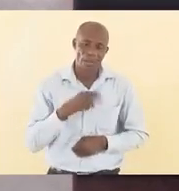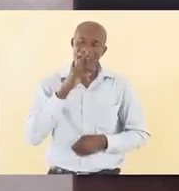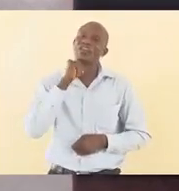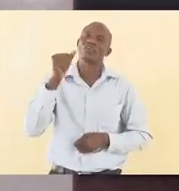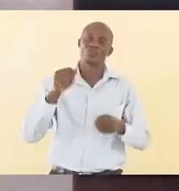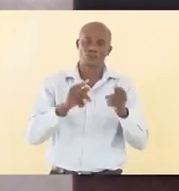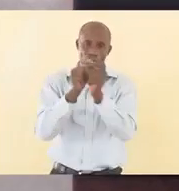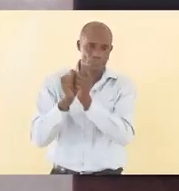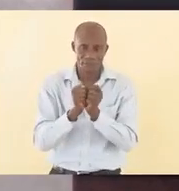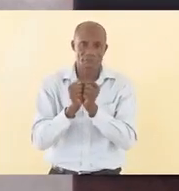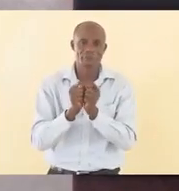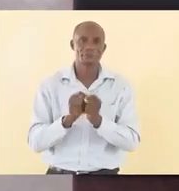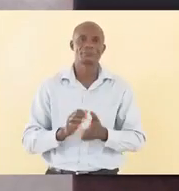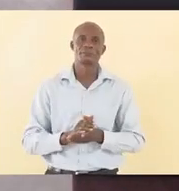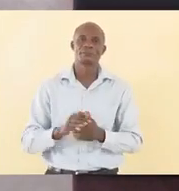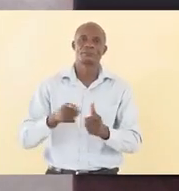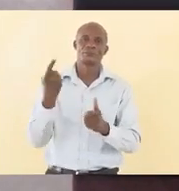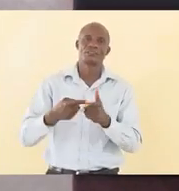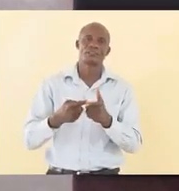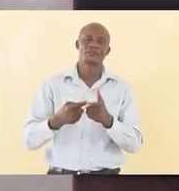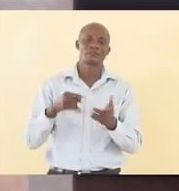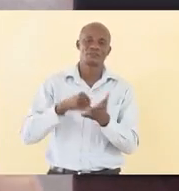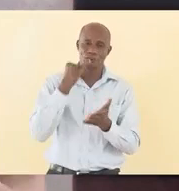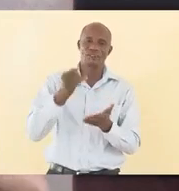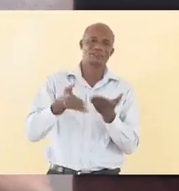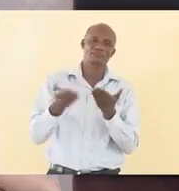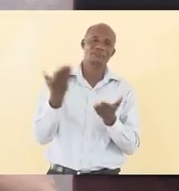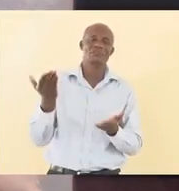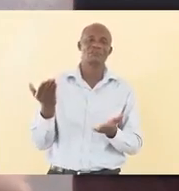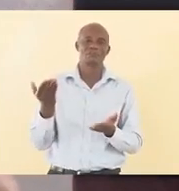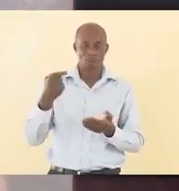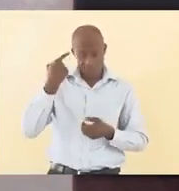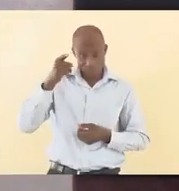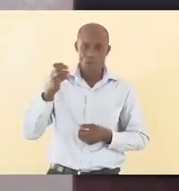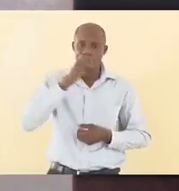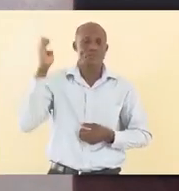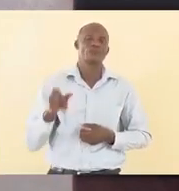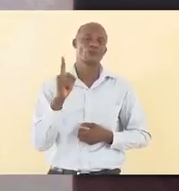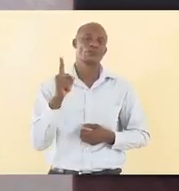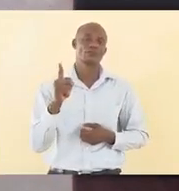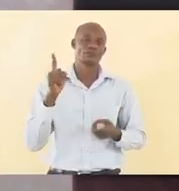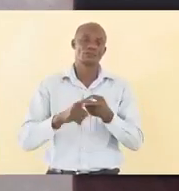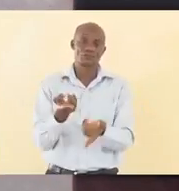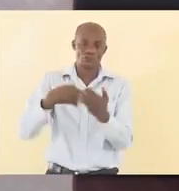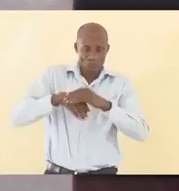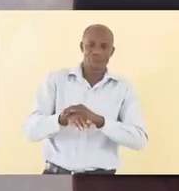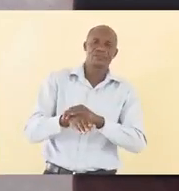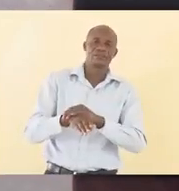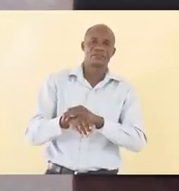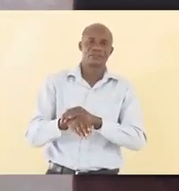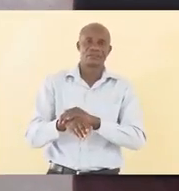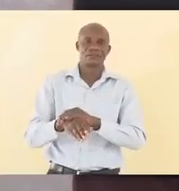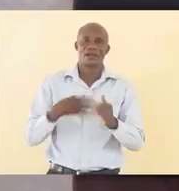we are not united, then it is easy for the evil one to